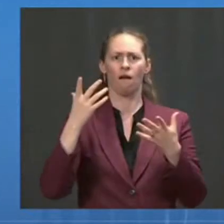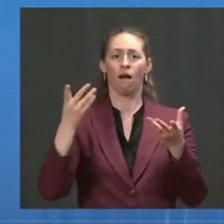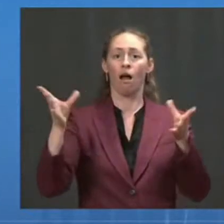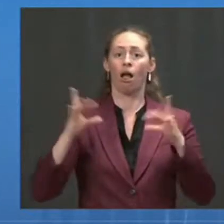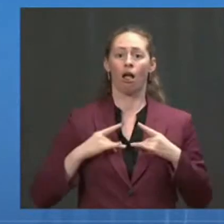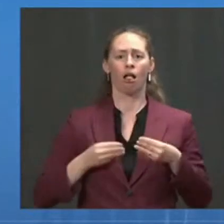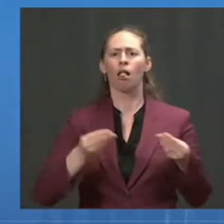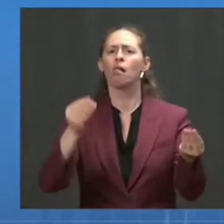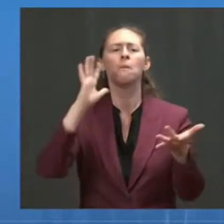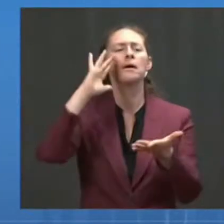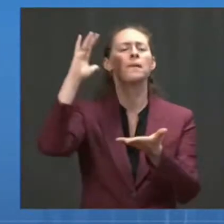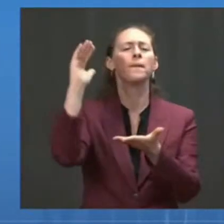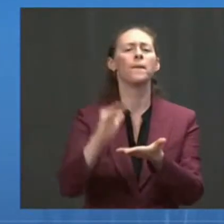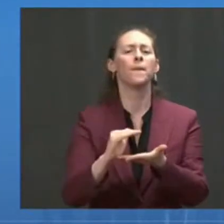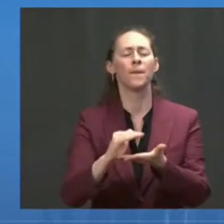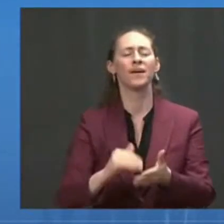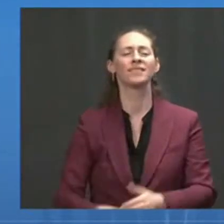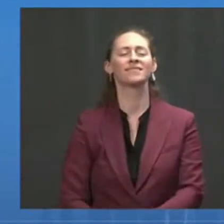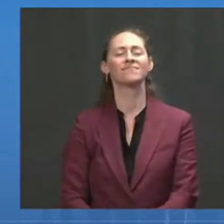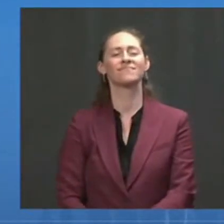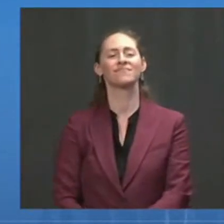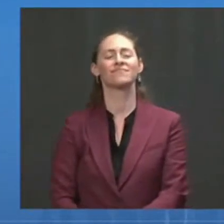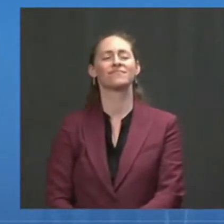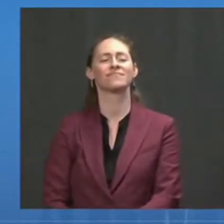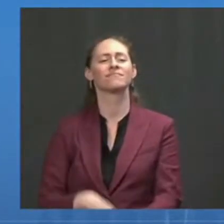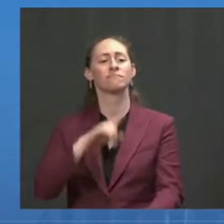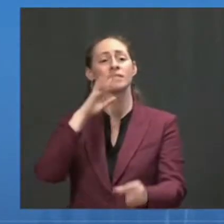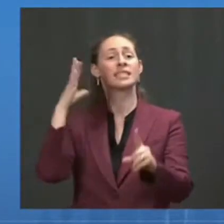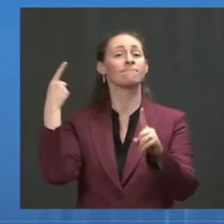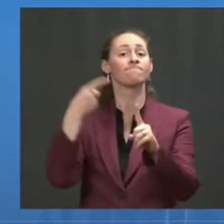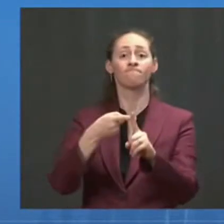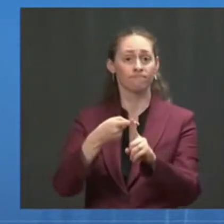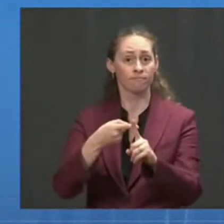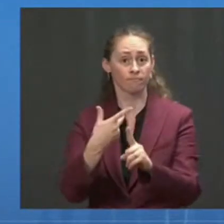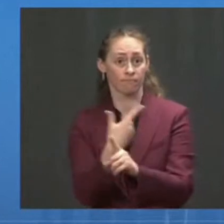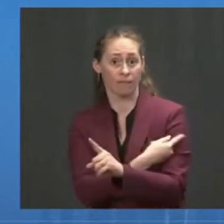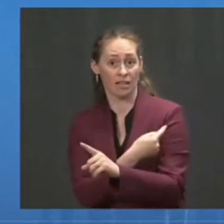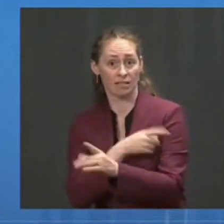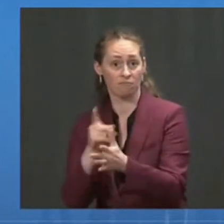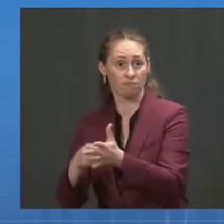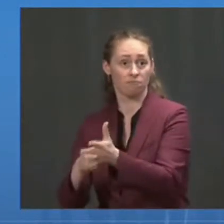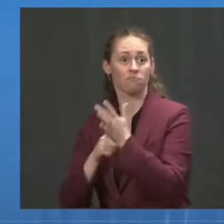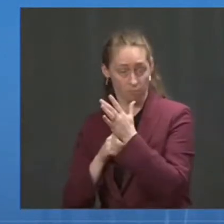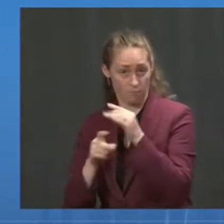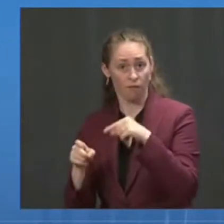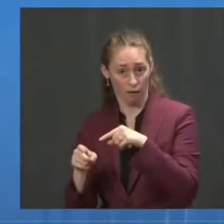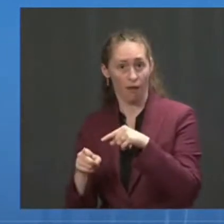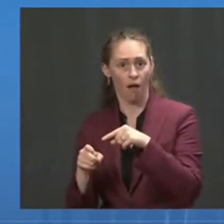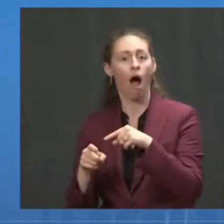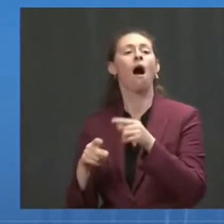Through vaccination requirements, employers have the power to help end the pandemic.